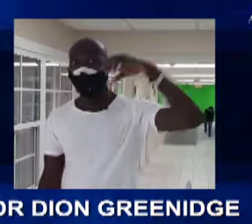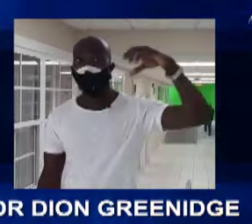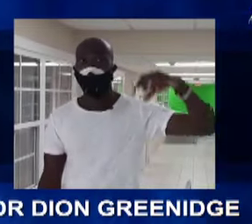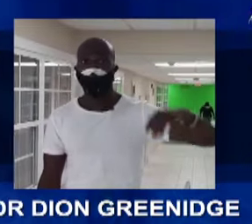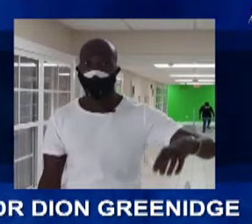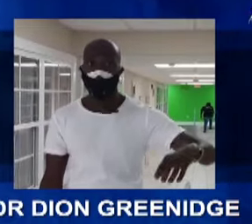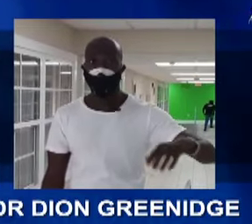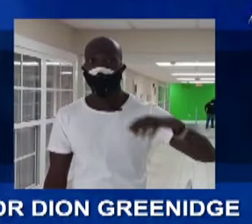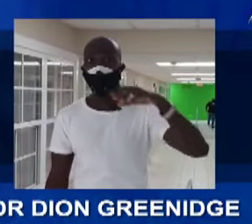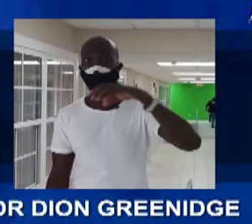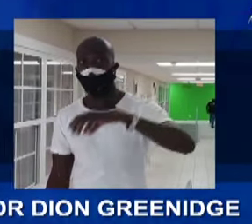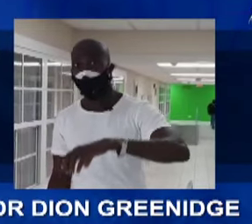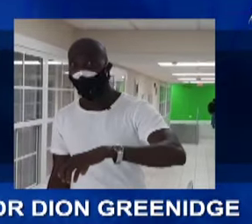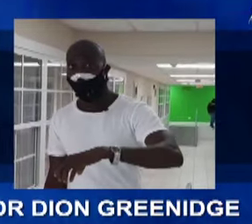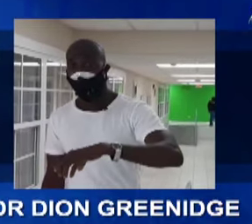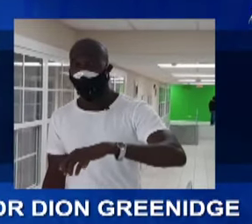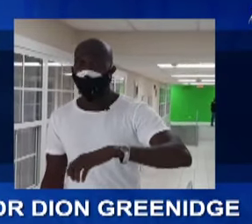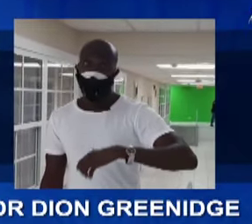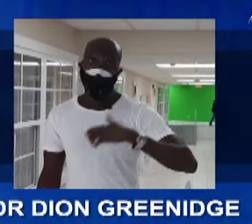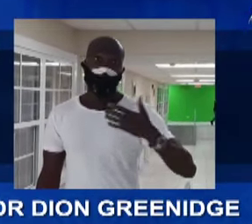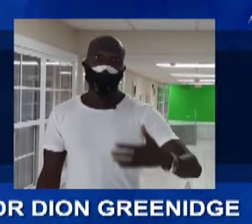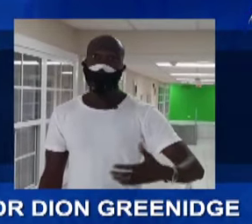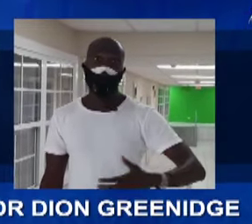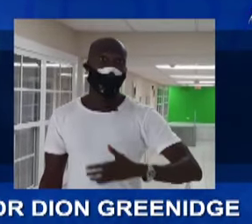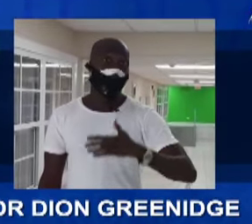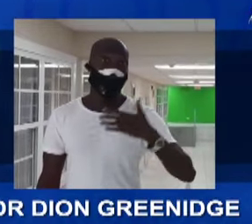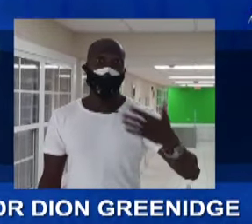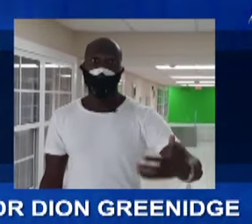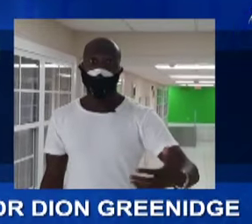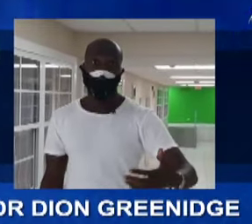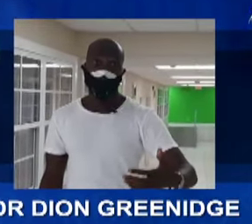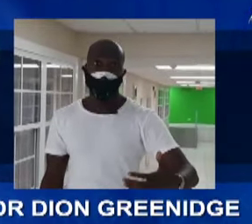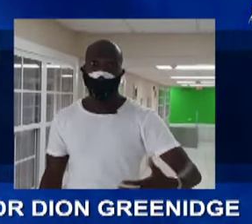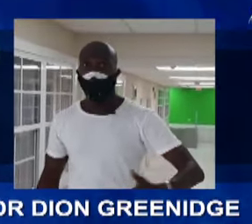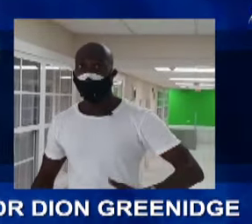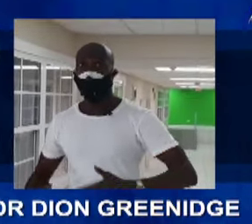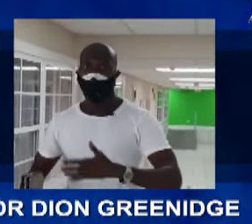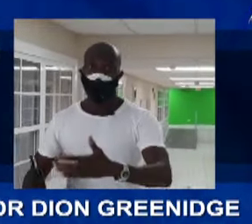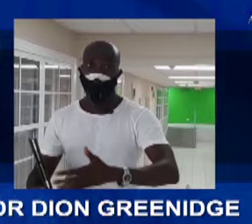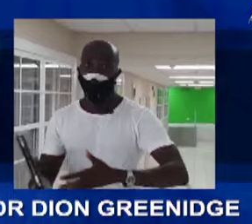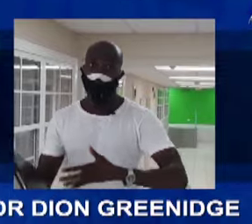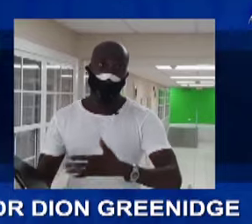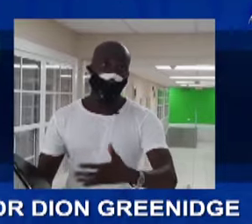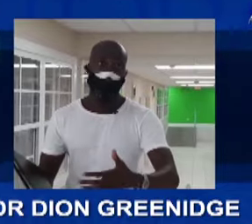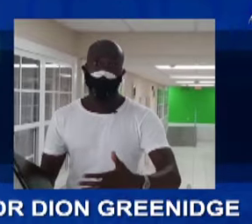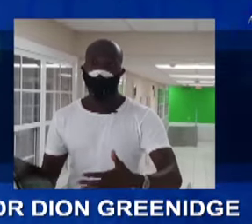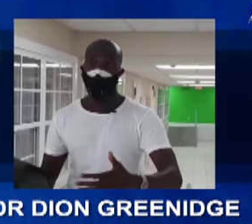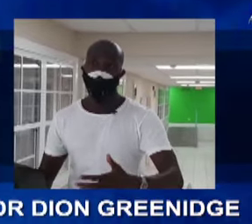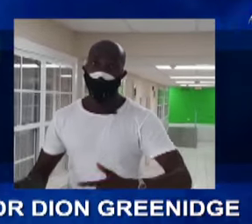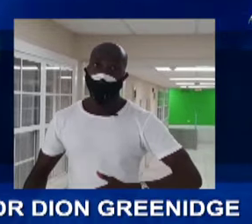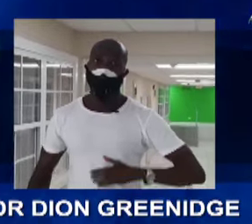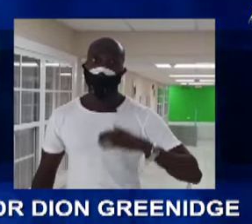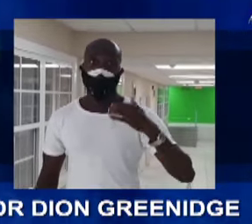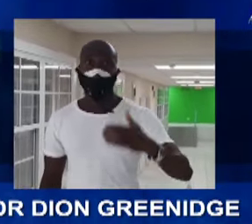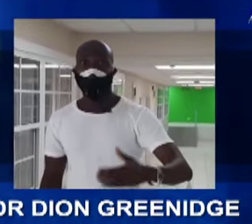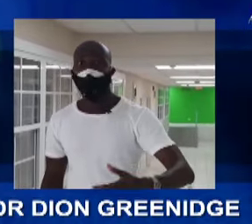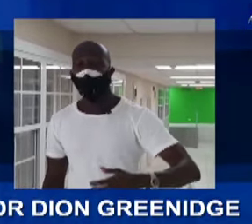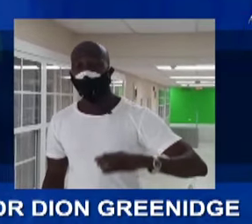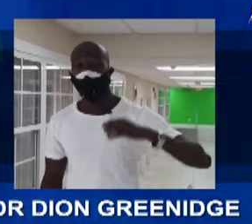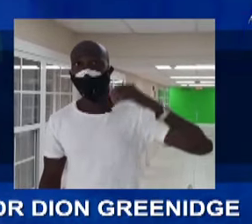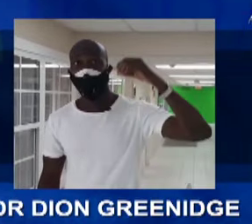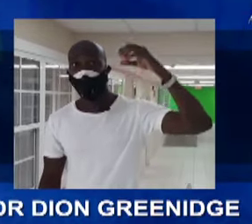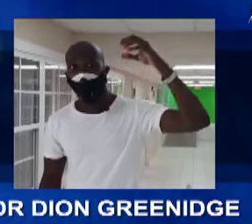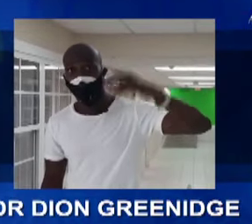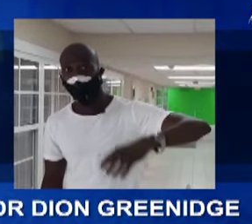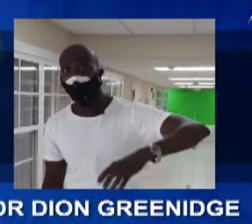quality information and data that I'm sure the government is intending to use to make effective intervention as it